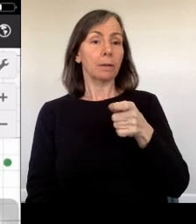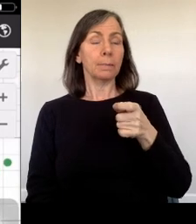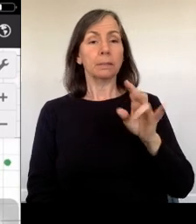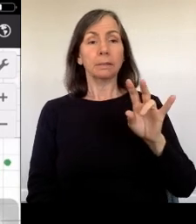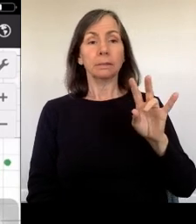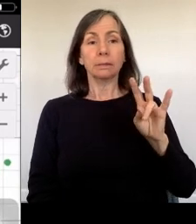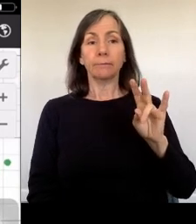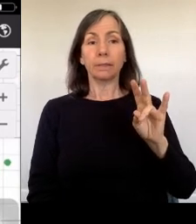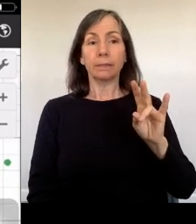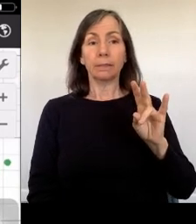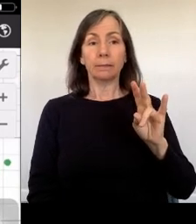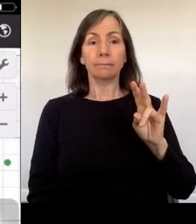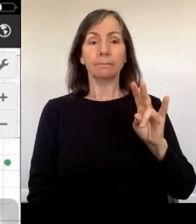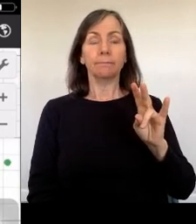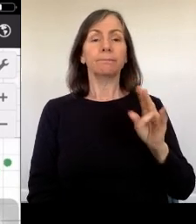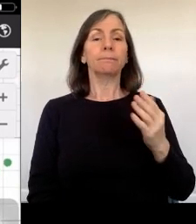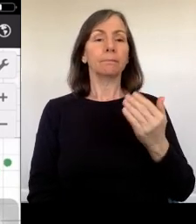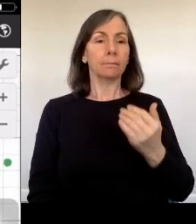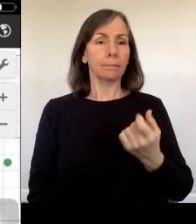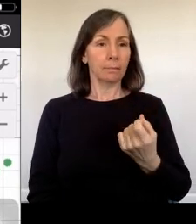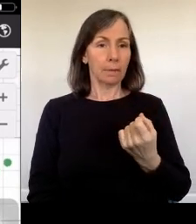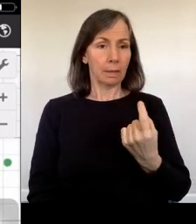17, 11,